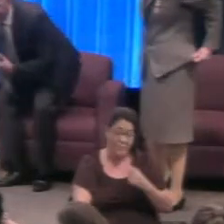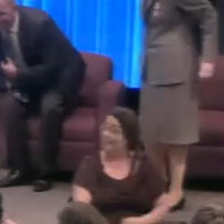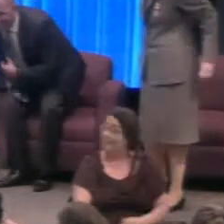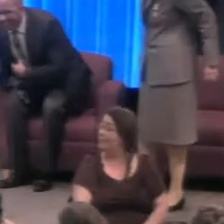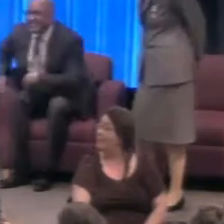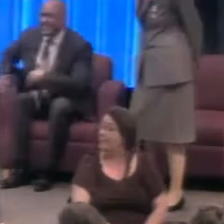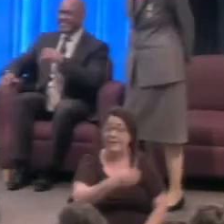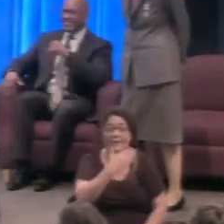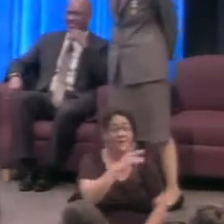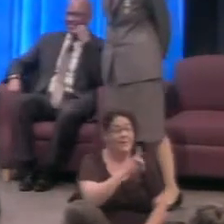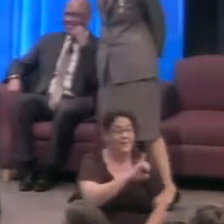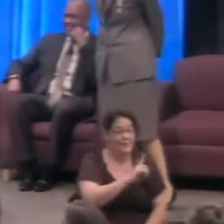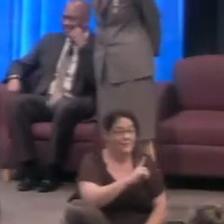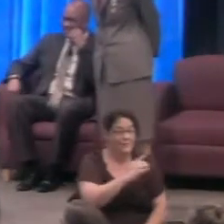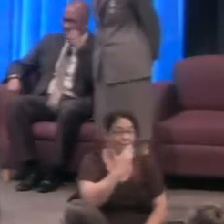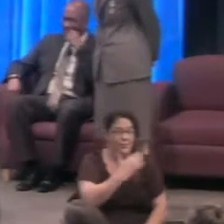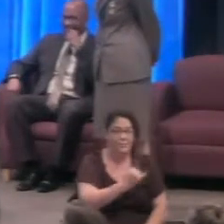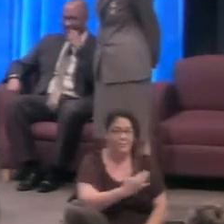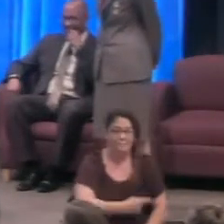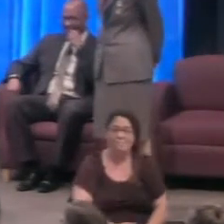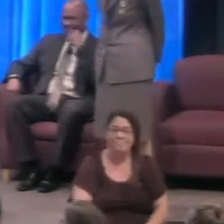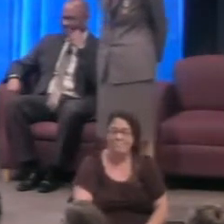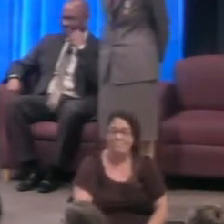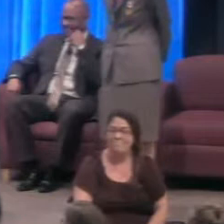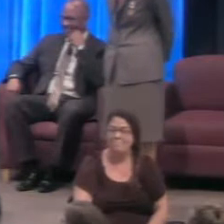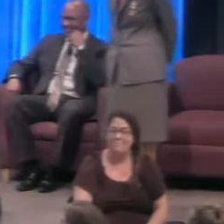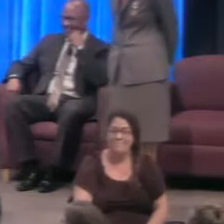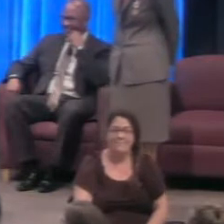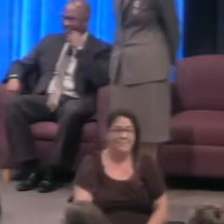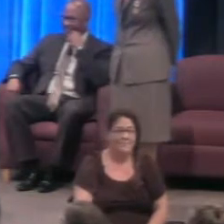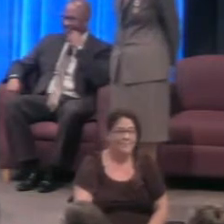Thank you, David. Well done.